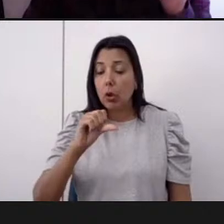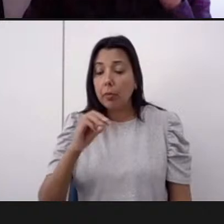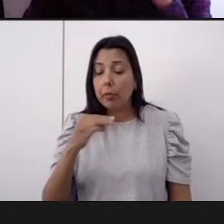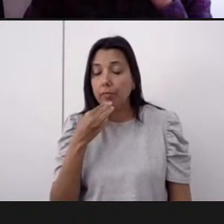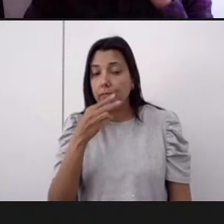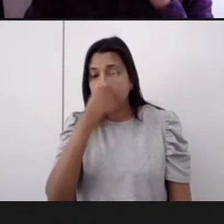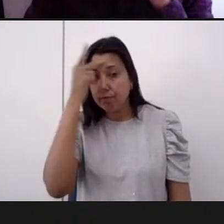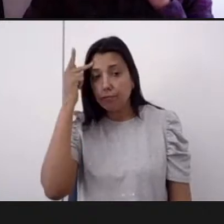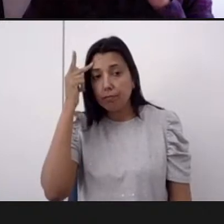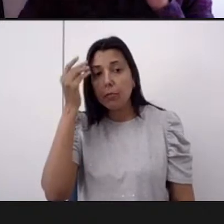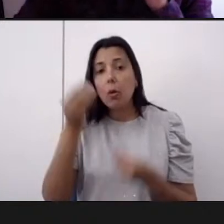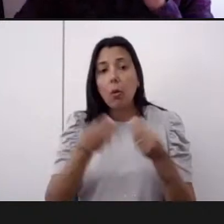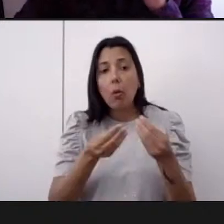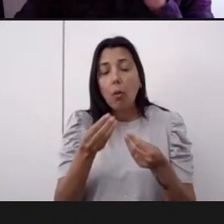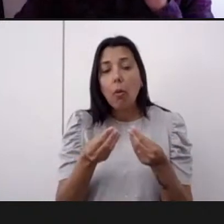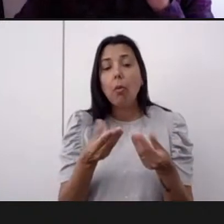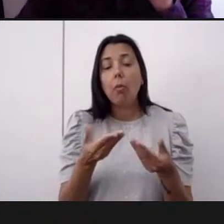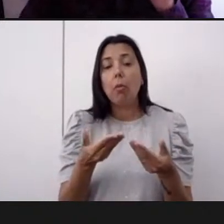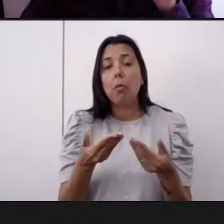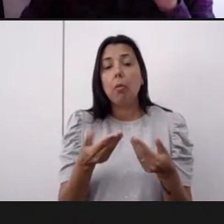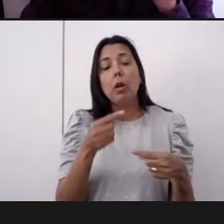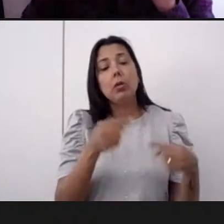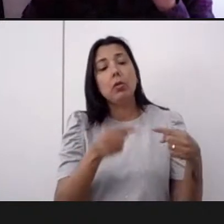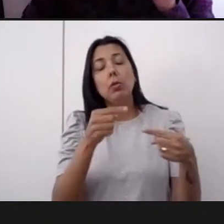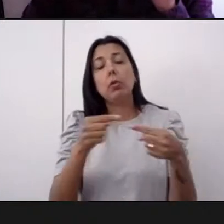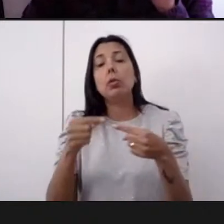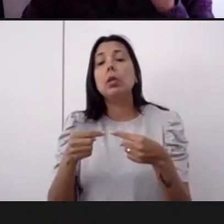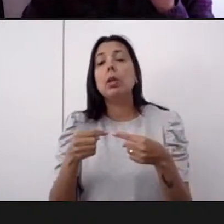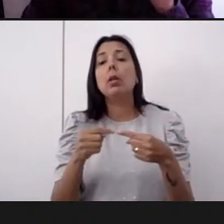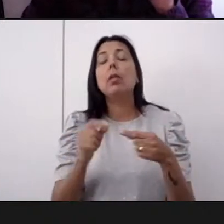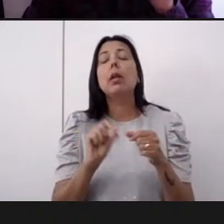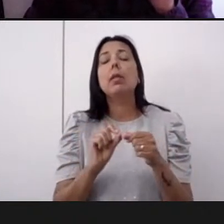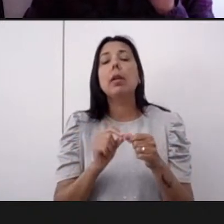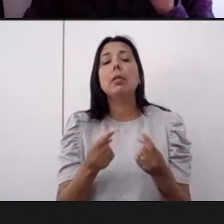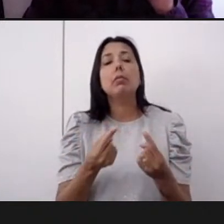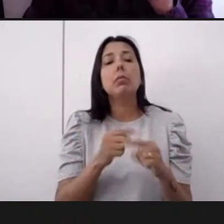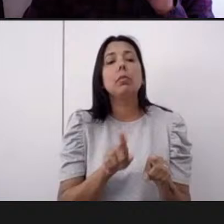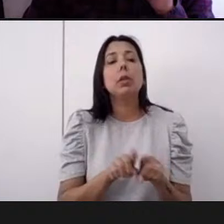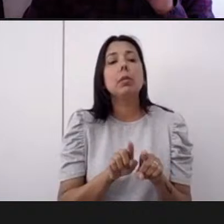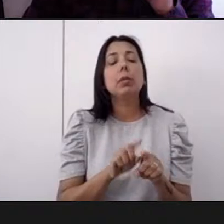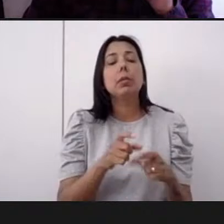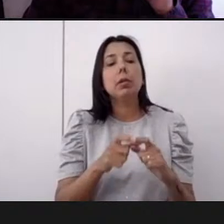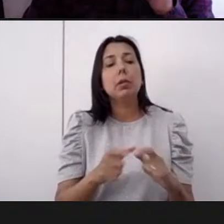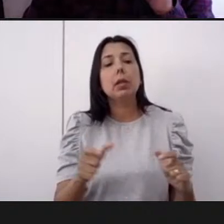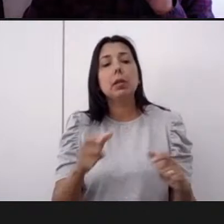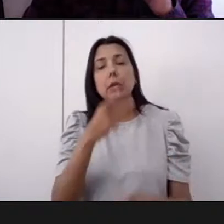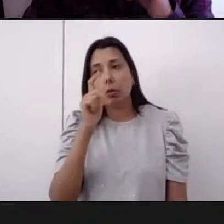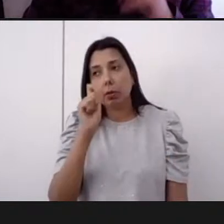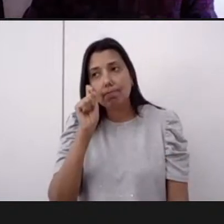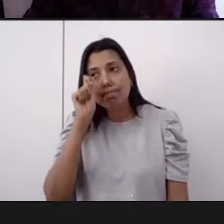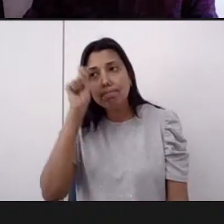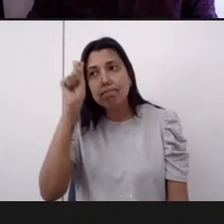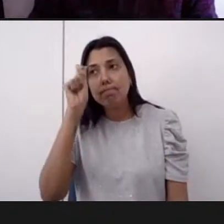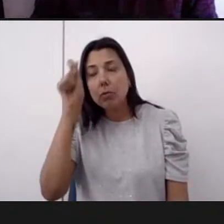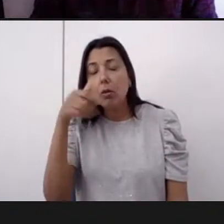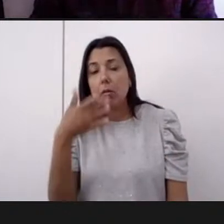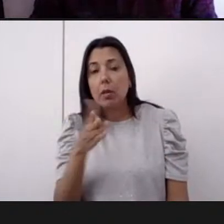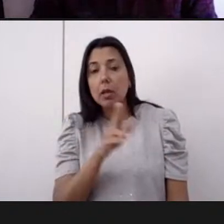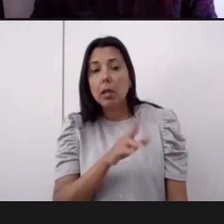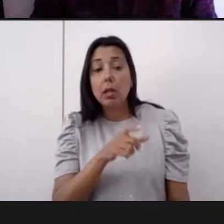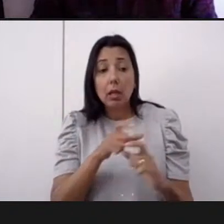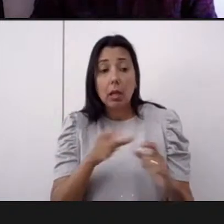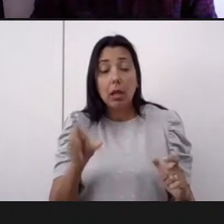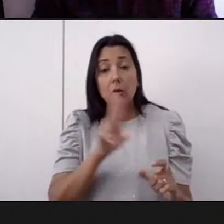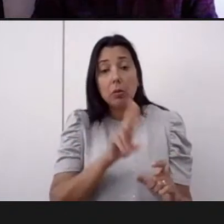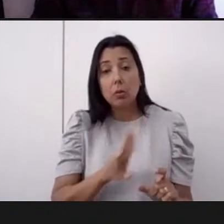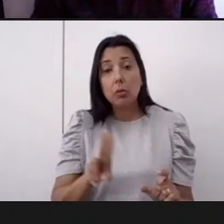the debate is biased by the big actors, big hegemonic actors. I would advise, perhaps, if you want to read